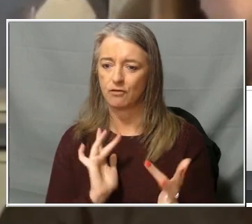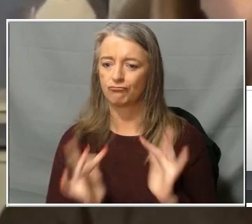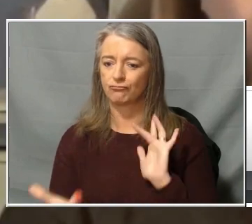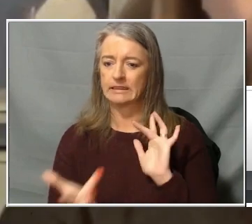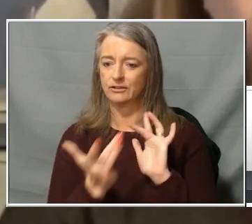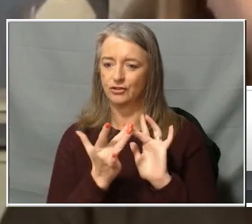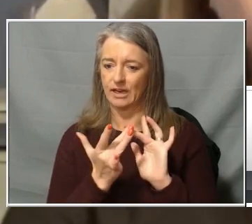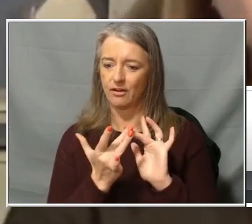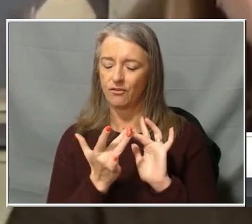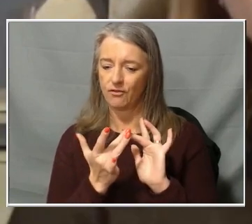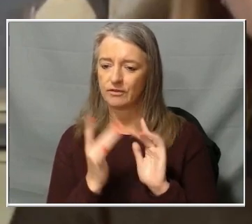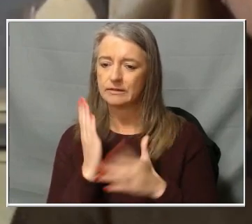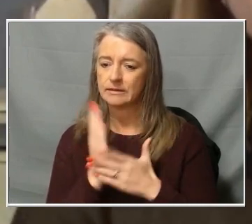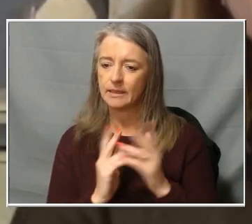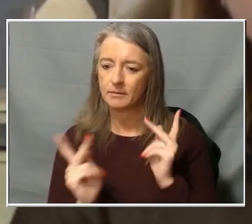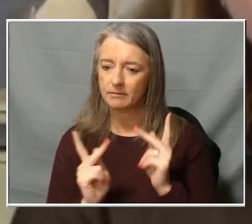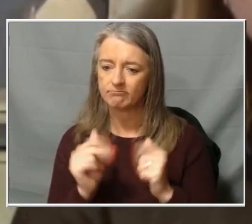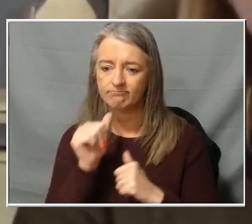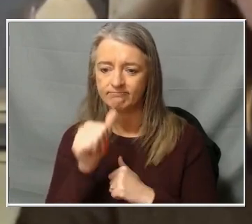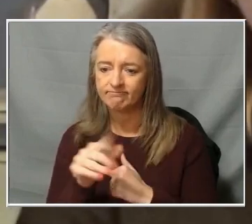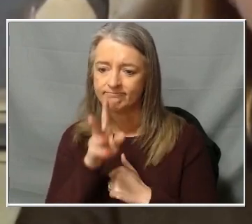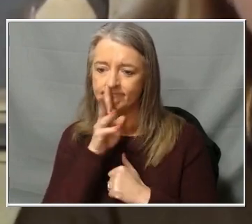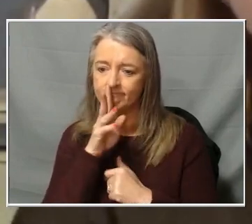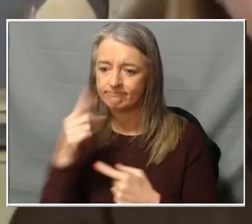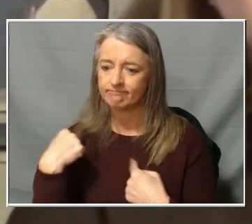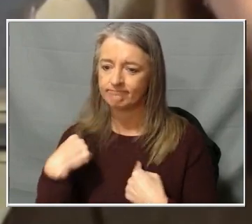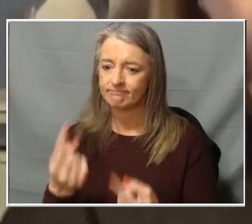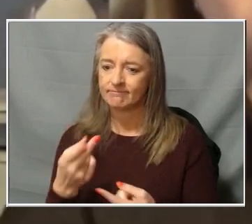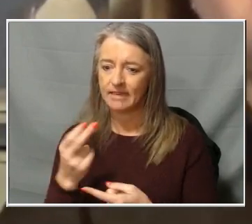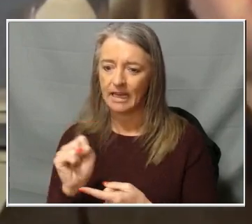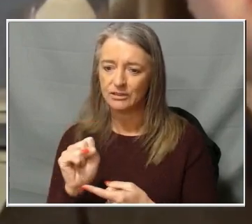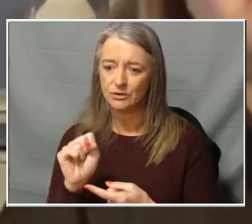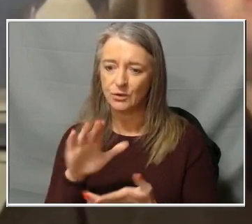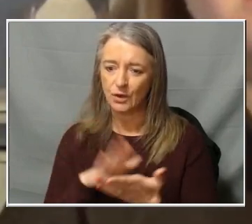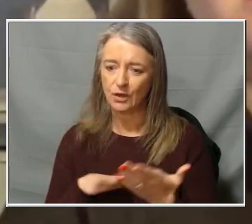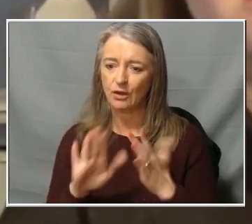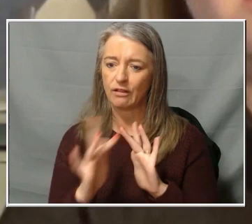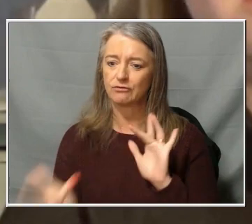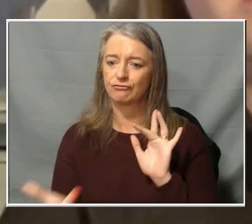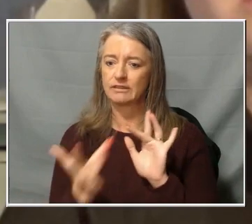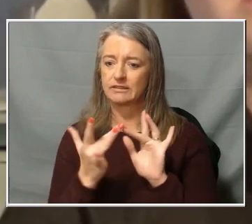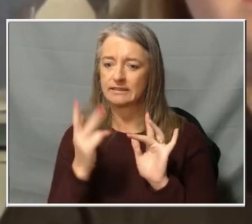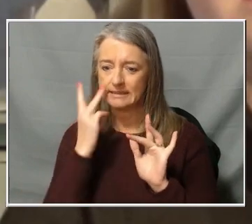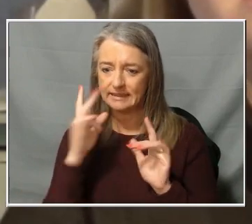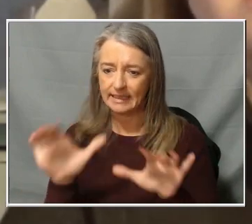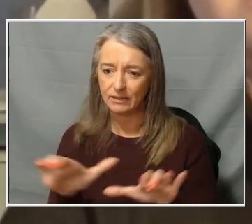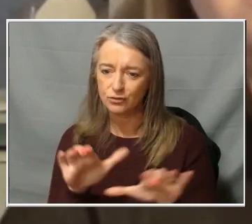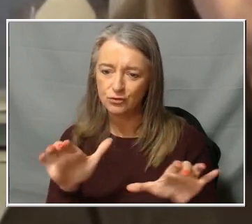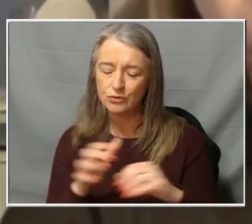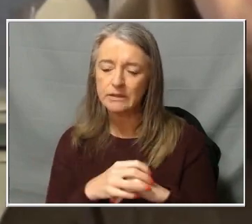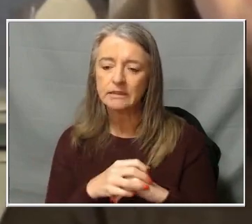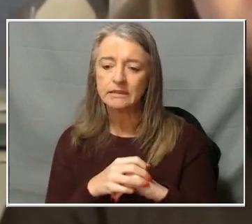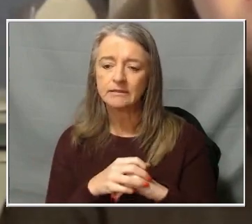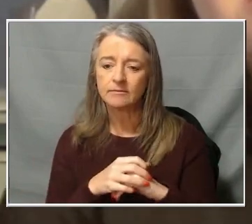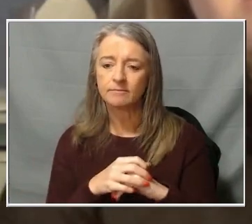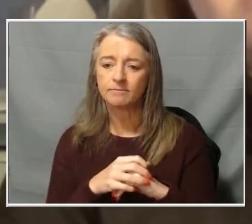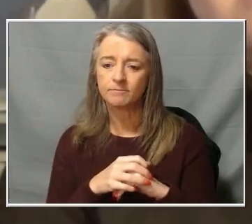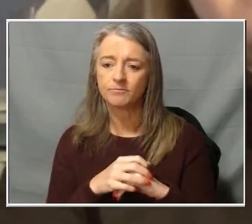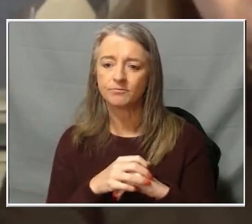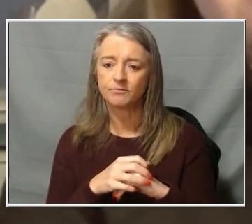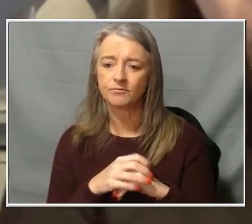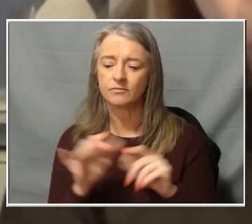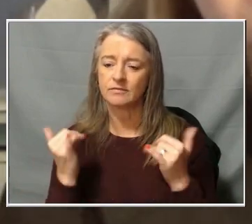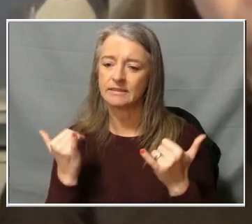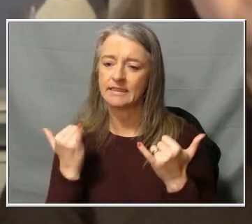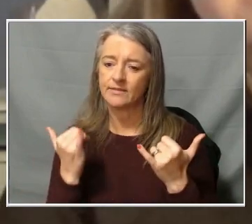out. People I hadn't spoken to since high school or college reached out to see how she was. And